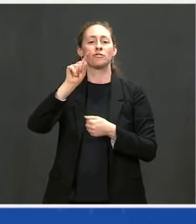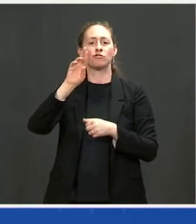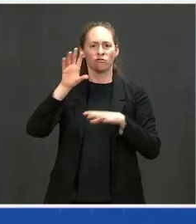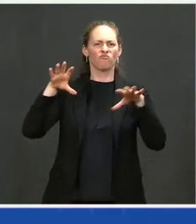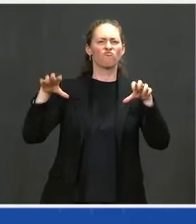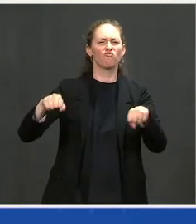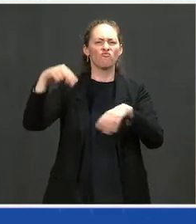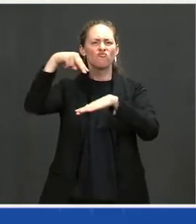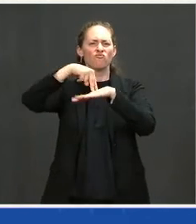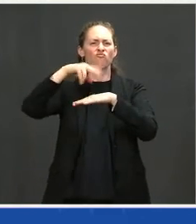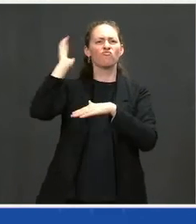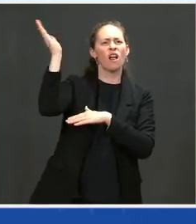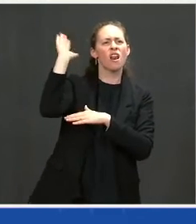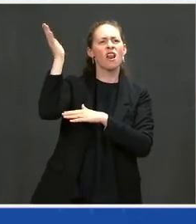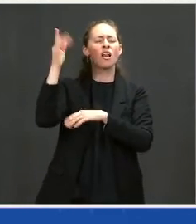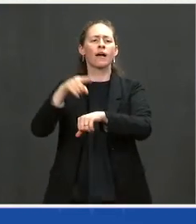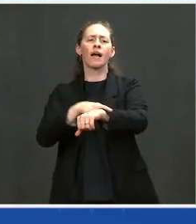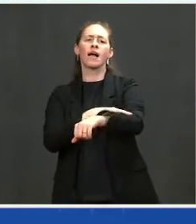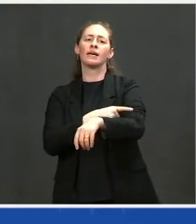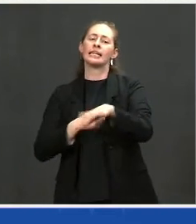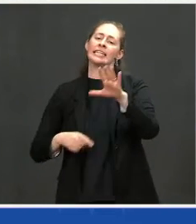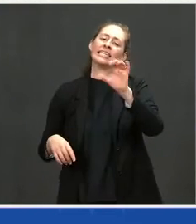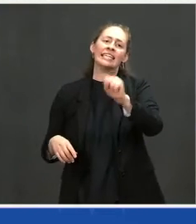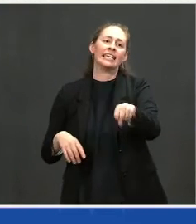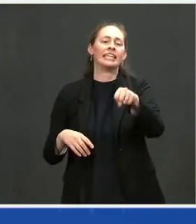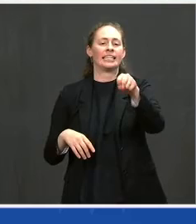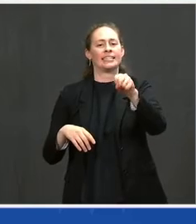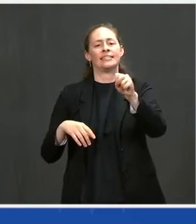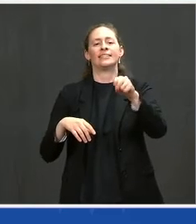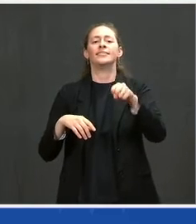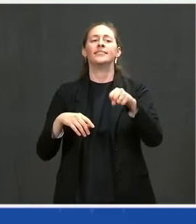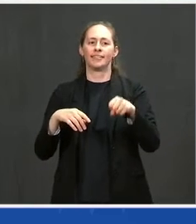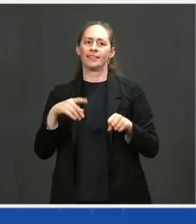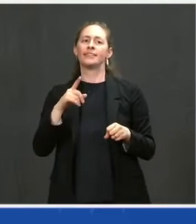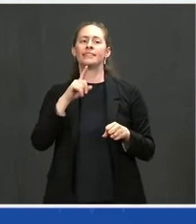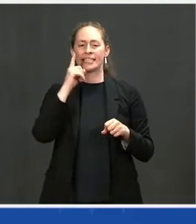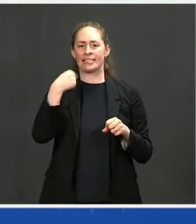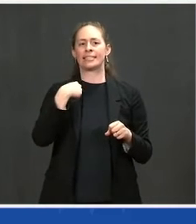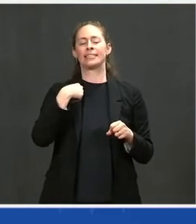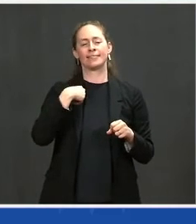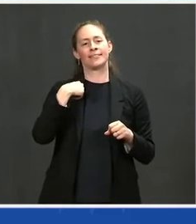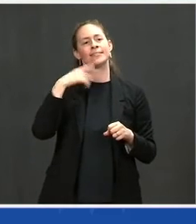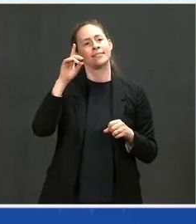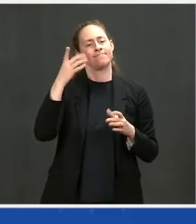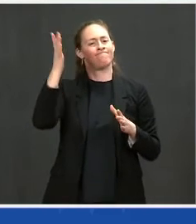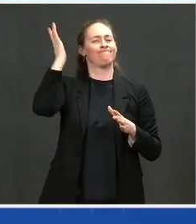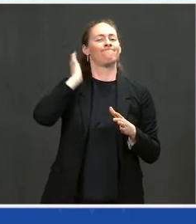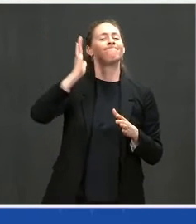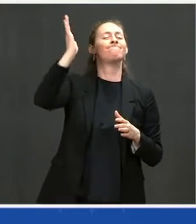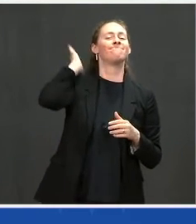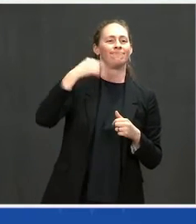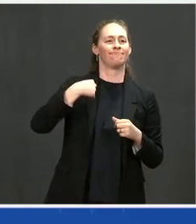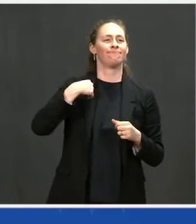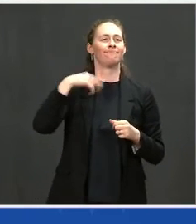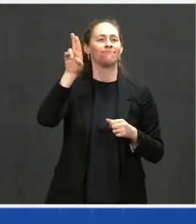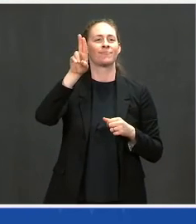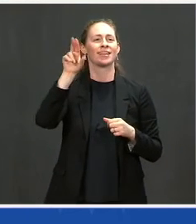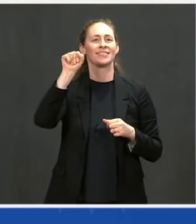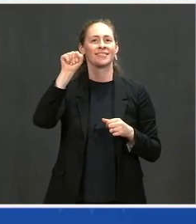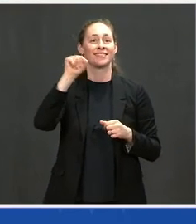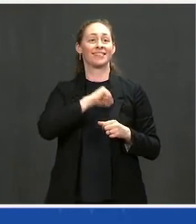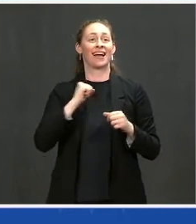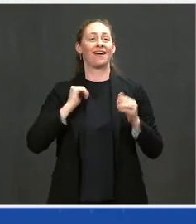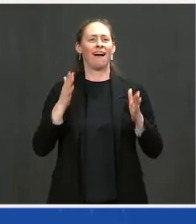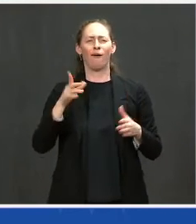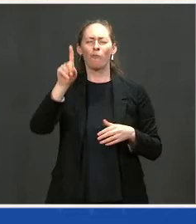the filibuster that existed just when I came to the United States Senate 120 years ago. And that is that it used